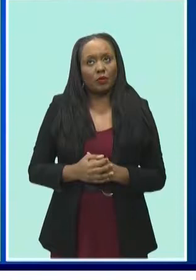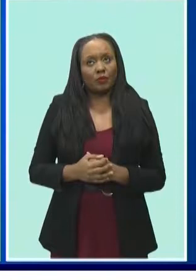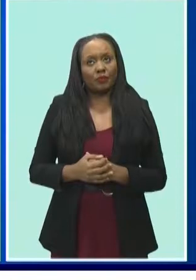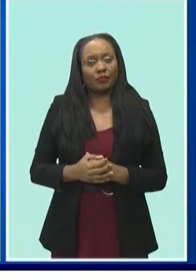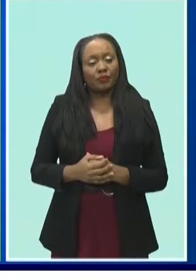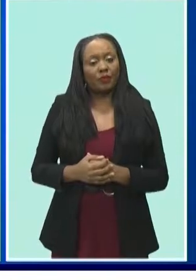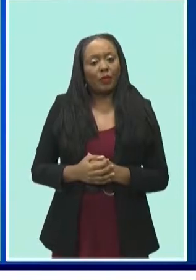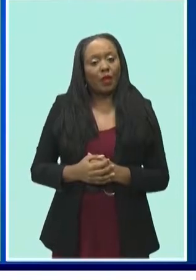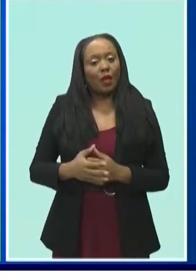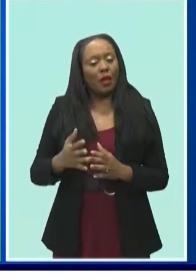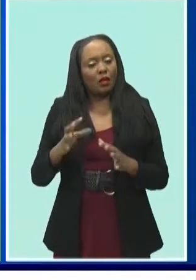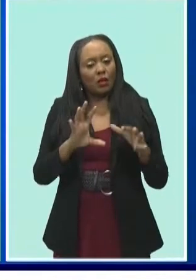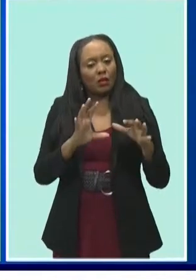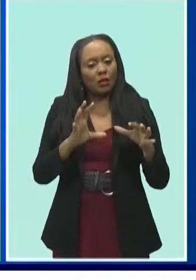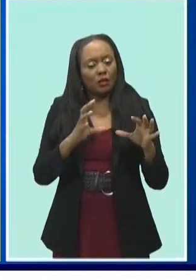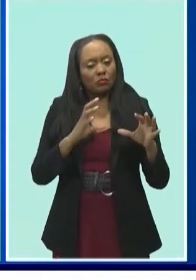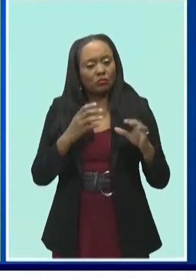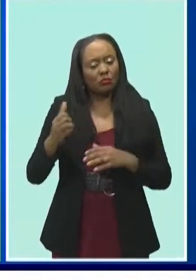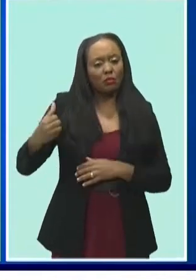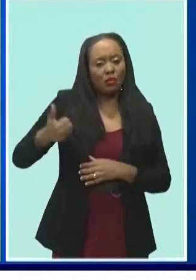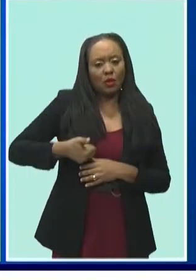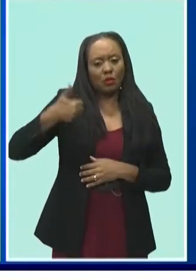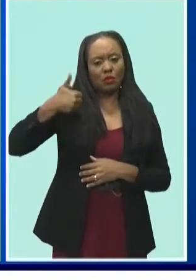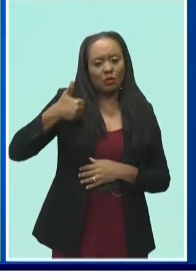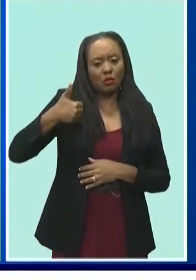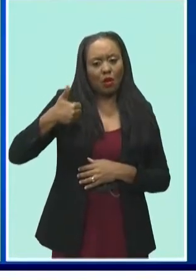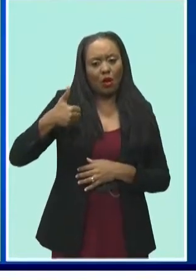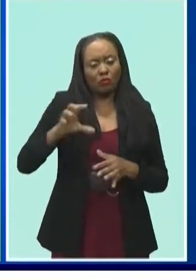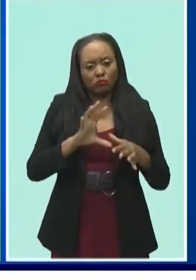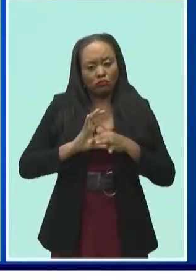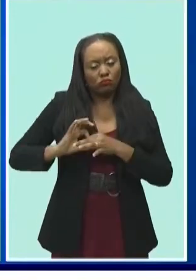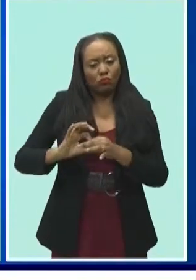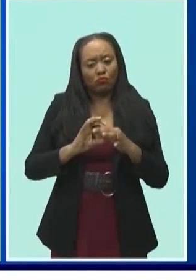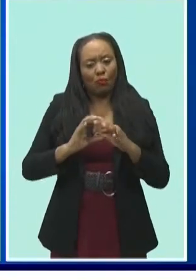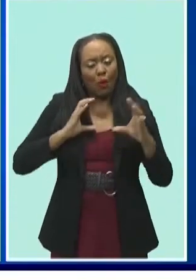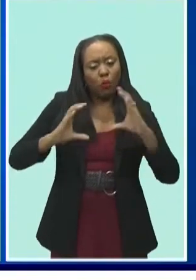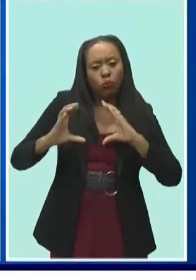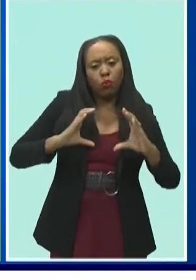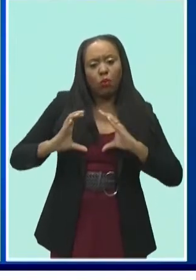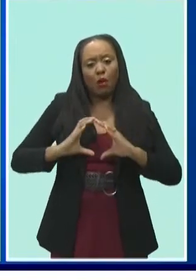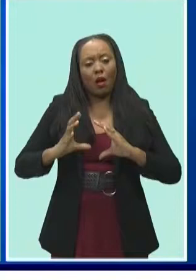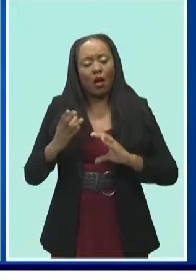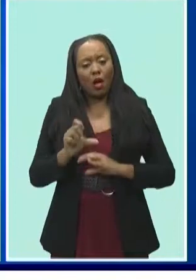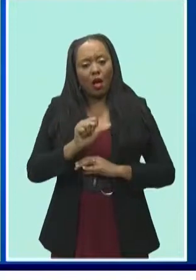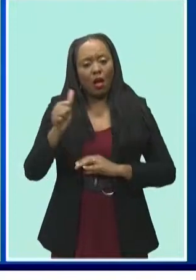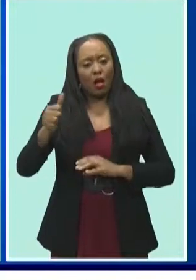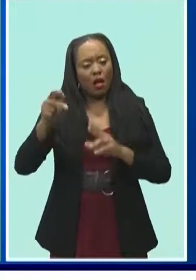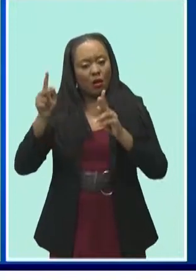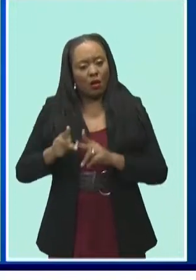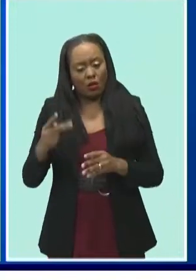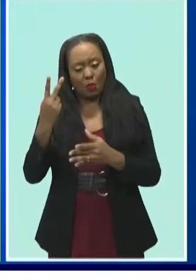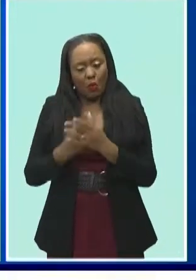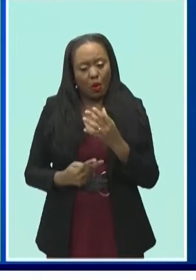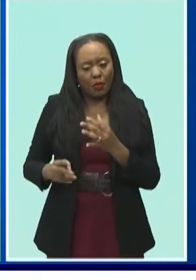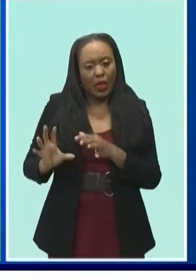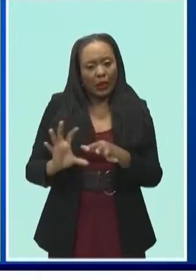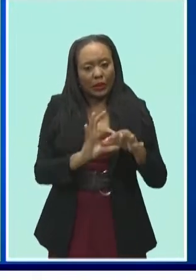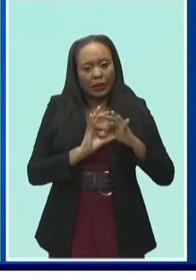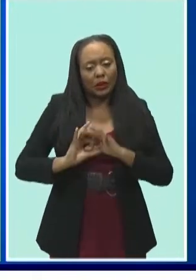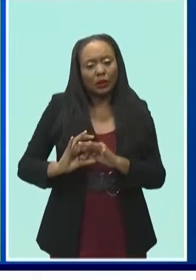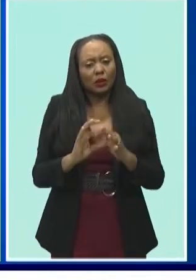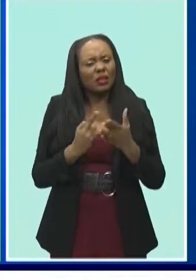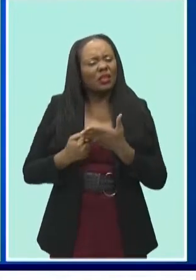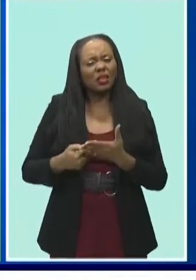with the Central Bank, Noveline Brewster, and Graham Clark, the Executive Director of the Barbados Coalition of Service Industries. But we'll start with Ms. Brewster.